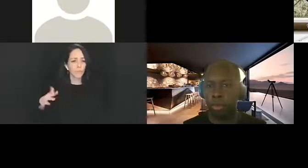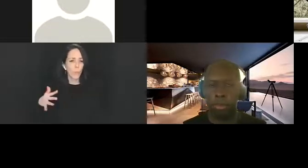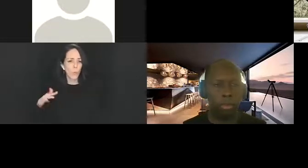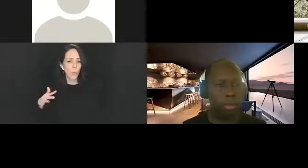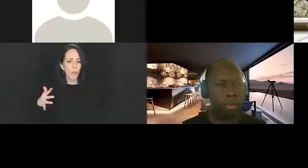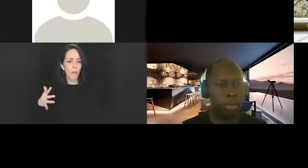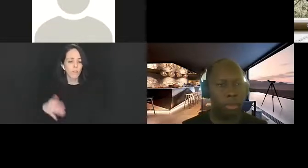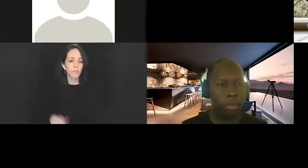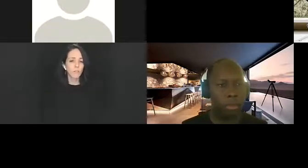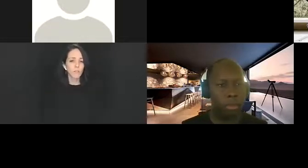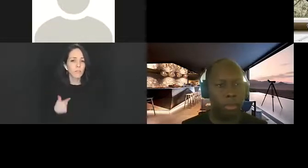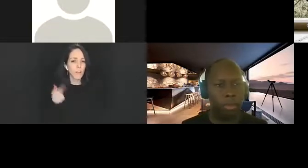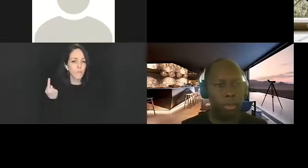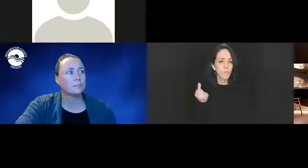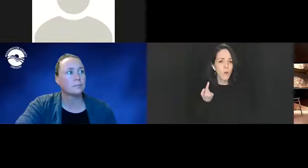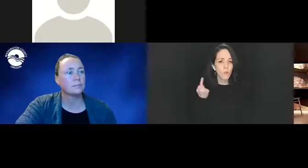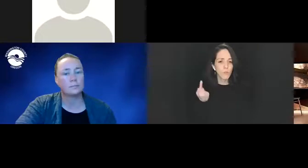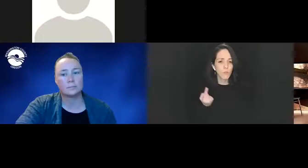just, how will you